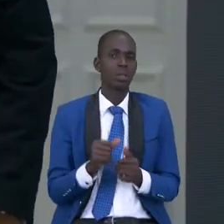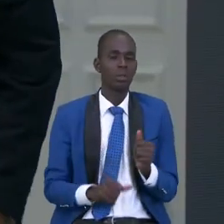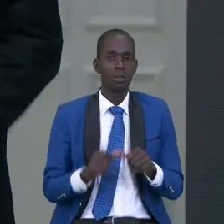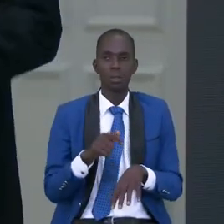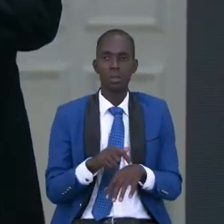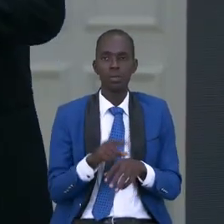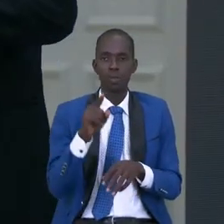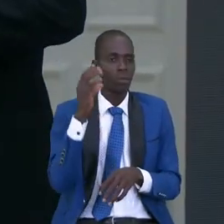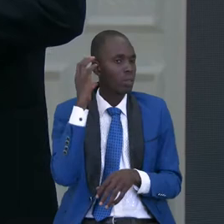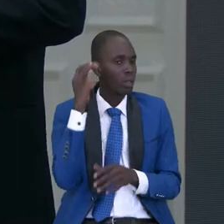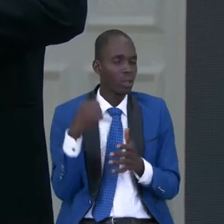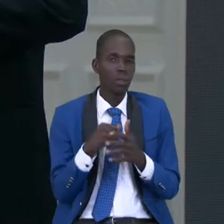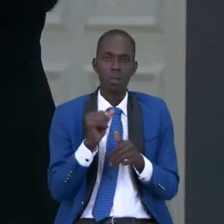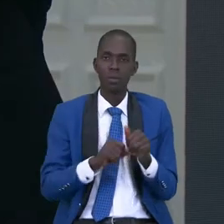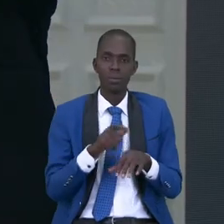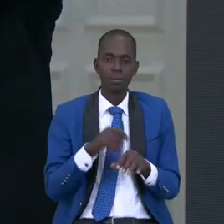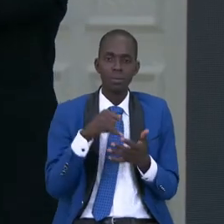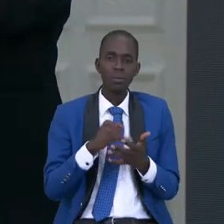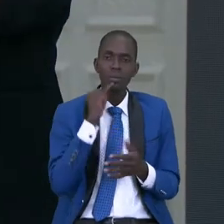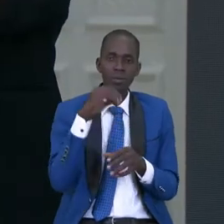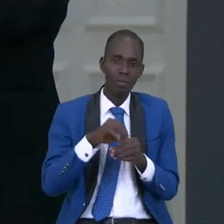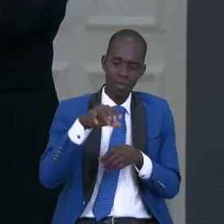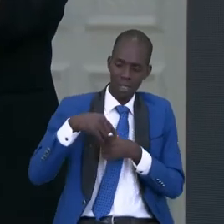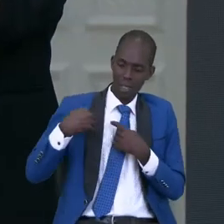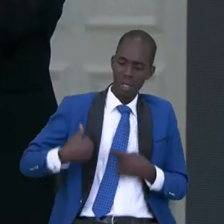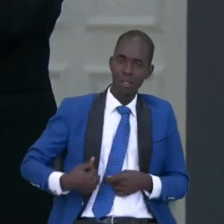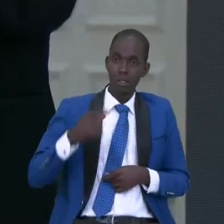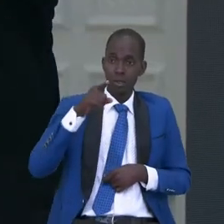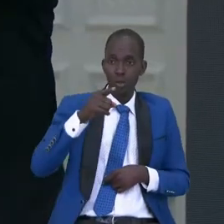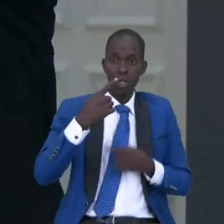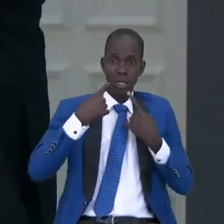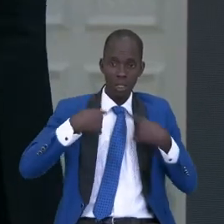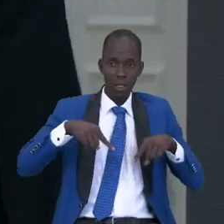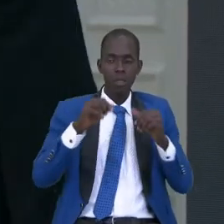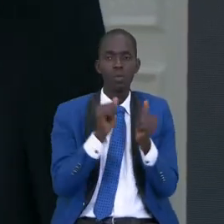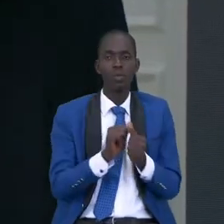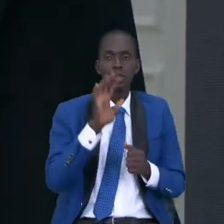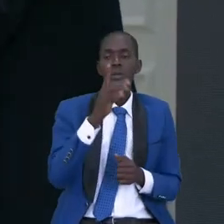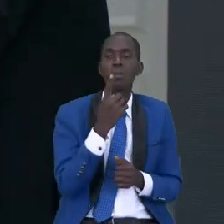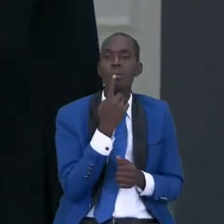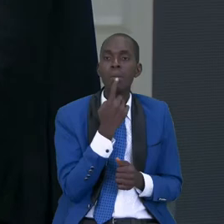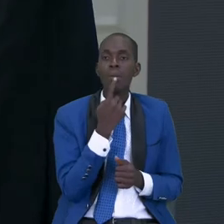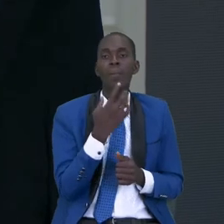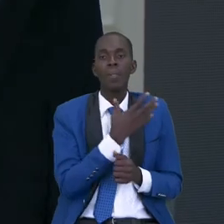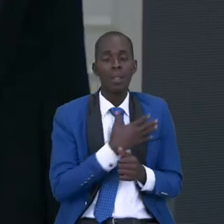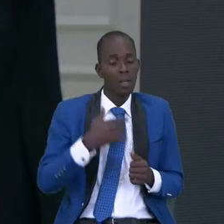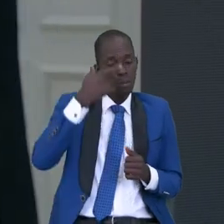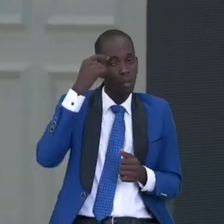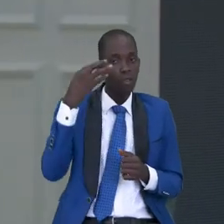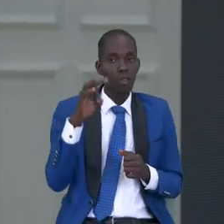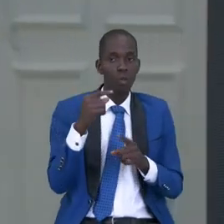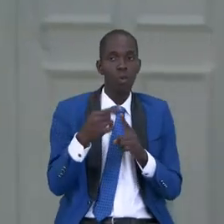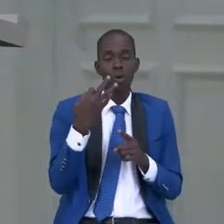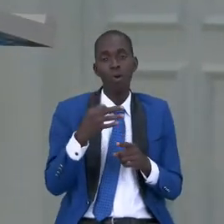it. It's in your heart. You declare with your mouth. And because the word of faith is in your